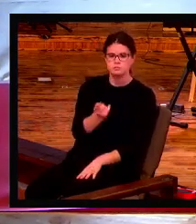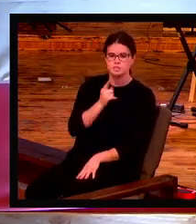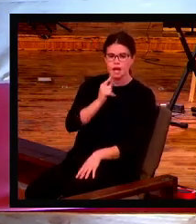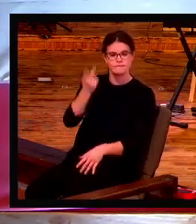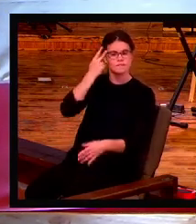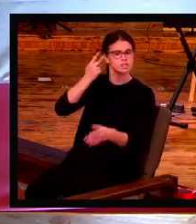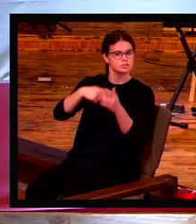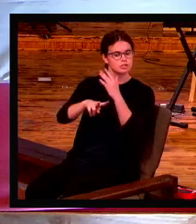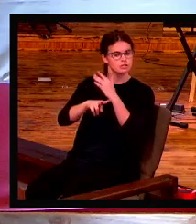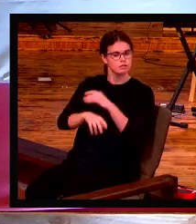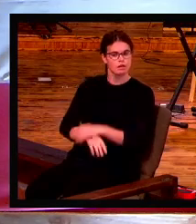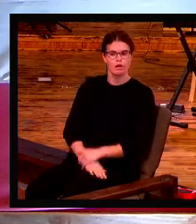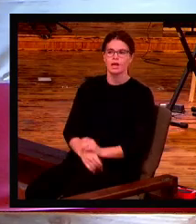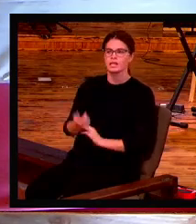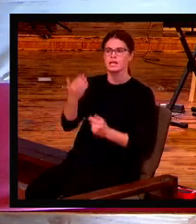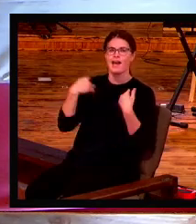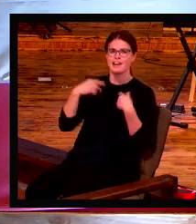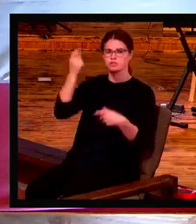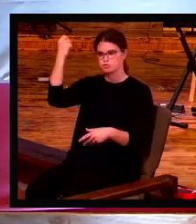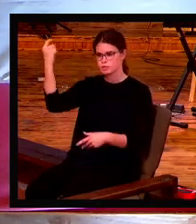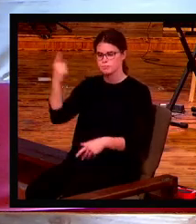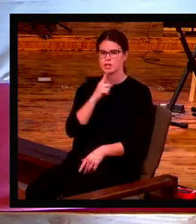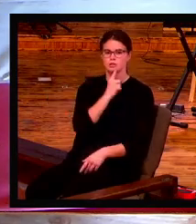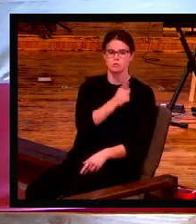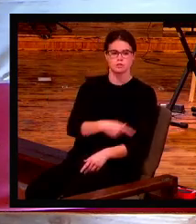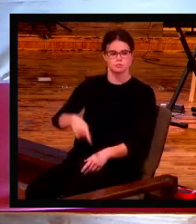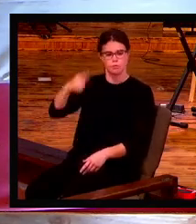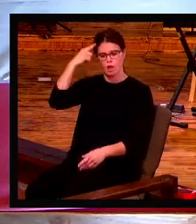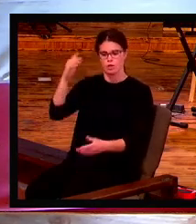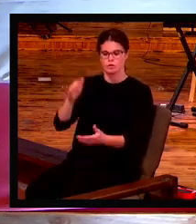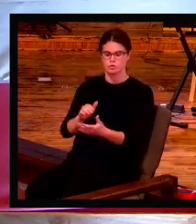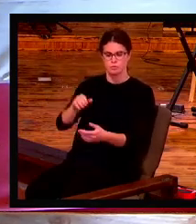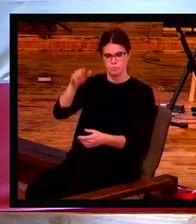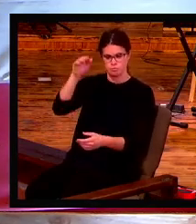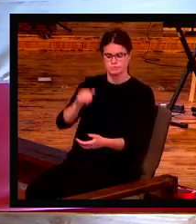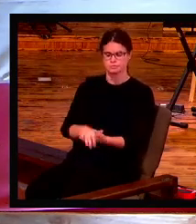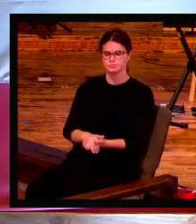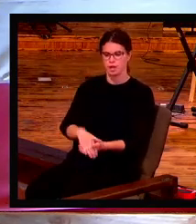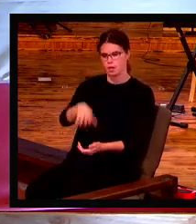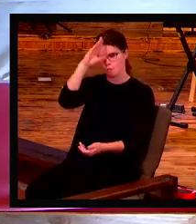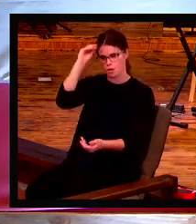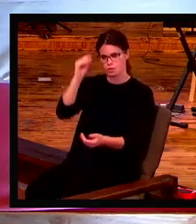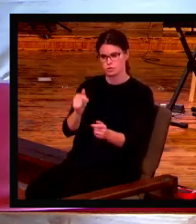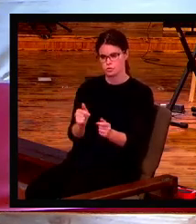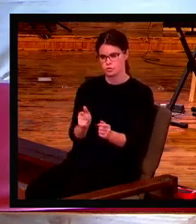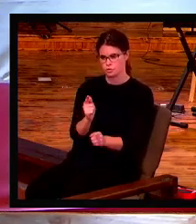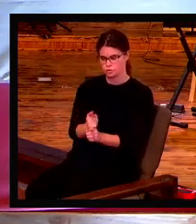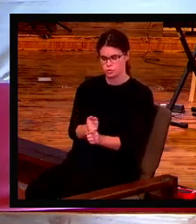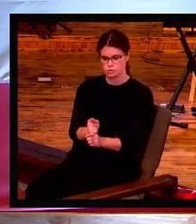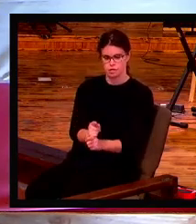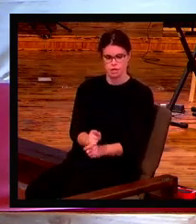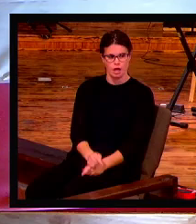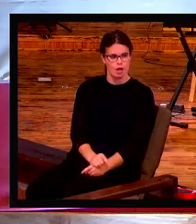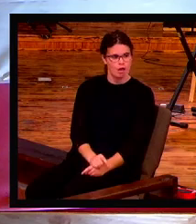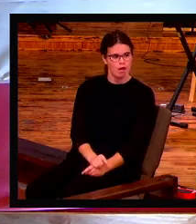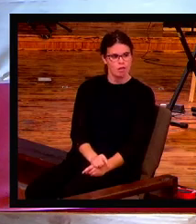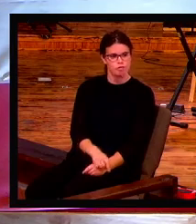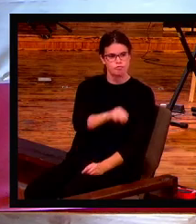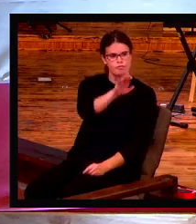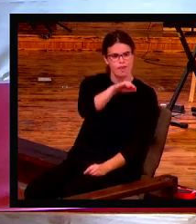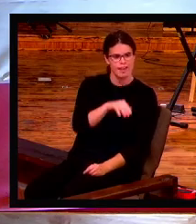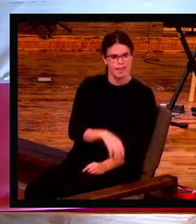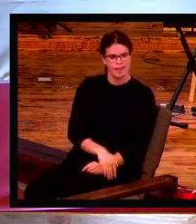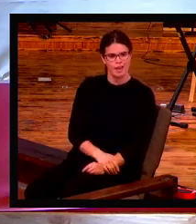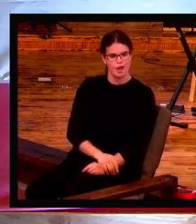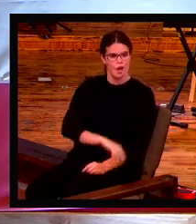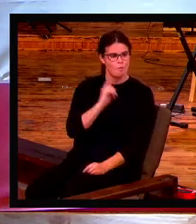his brothers, they hated him even more. He said to them, hear this dream that I have dreamed. In other words, hear this vision, man. Hear this thing. Behold, we were binding sheaves in the